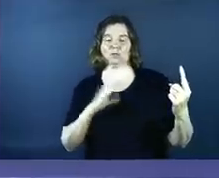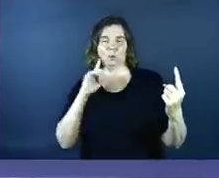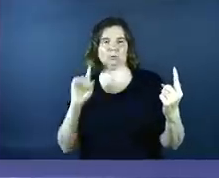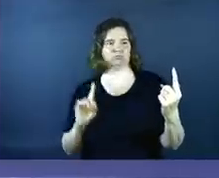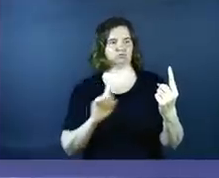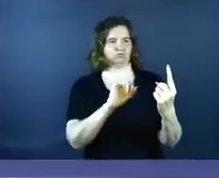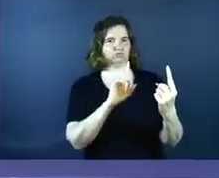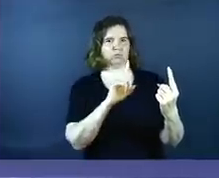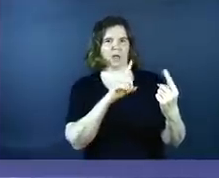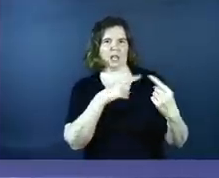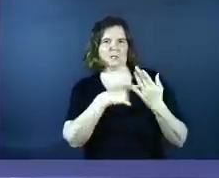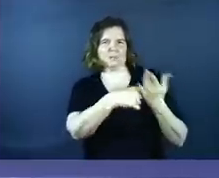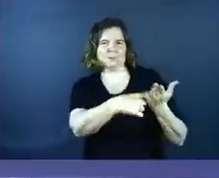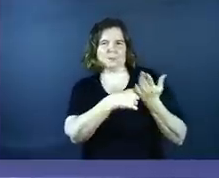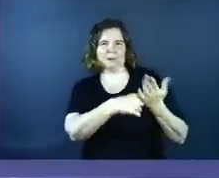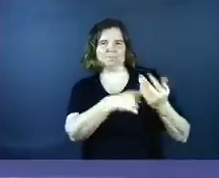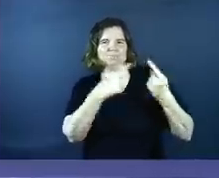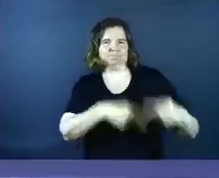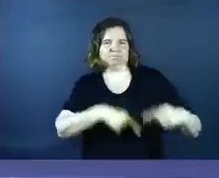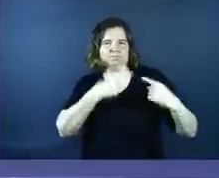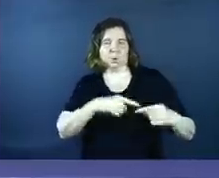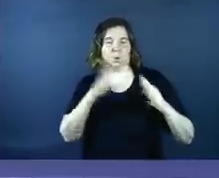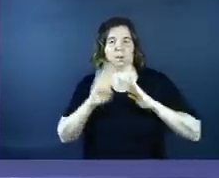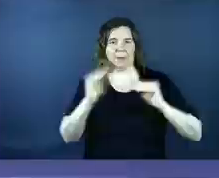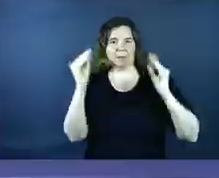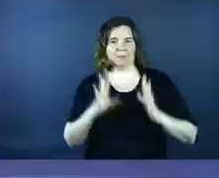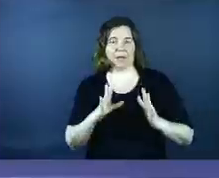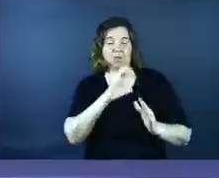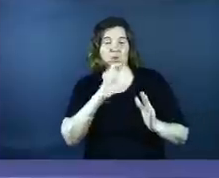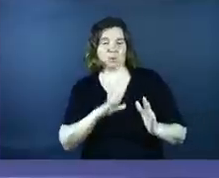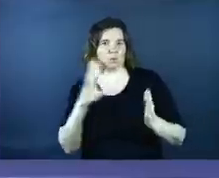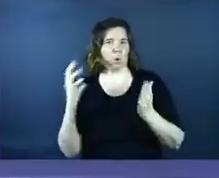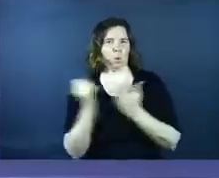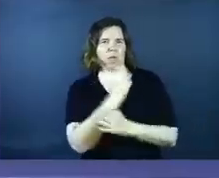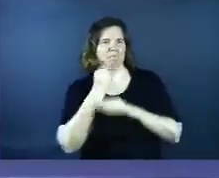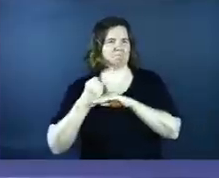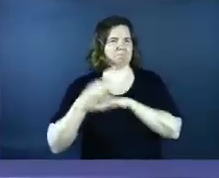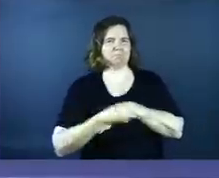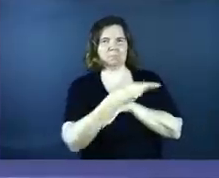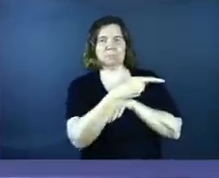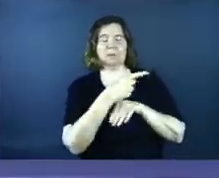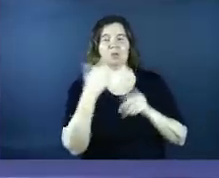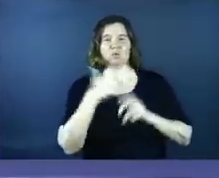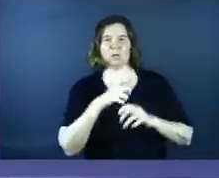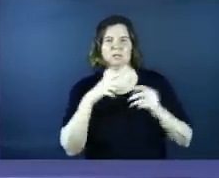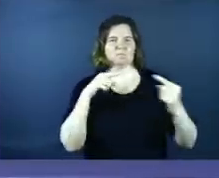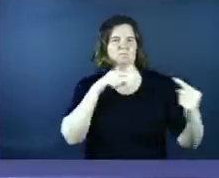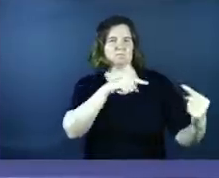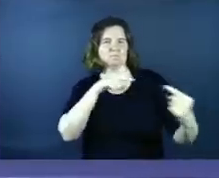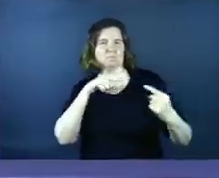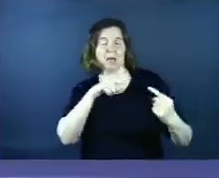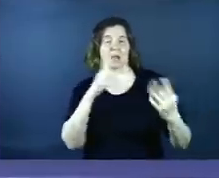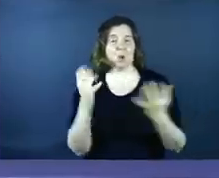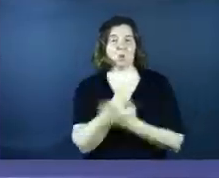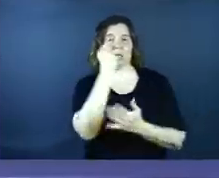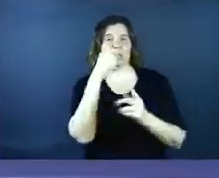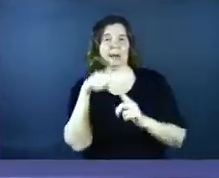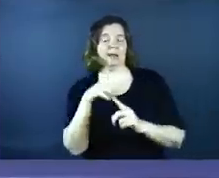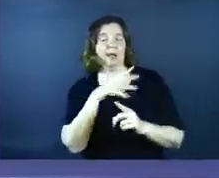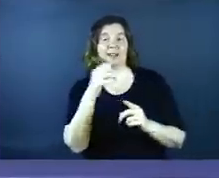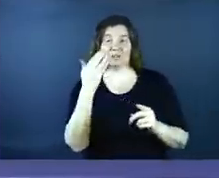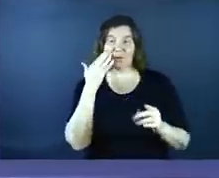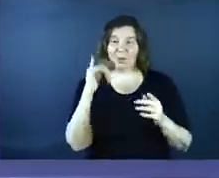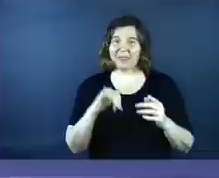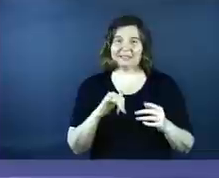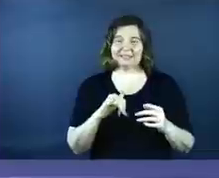have some debate with the biology professor, and the Christian's going to win, and the Christian's going to battle, and the Christian's going to win. And you